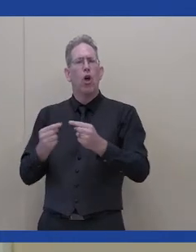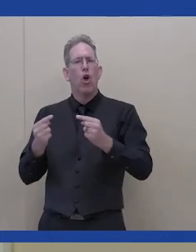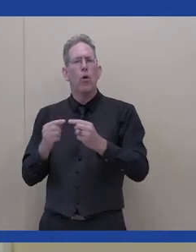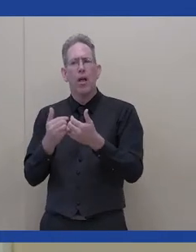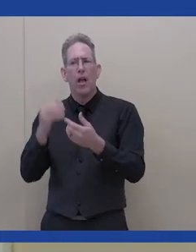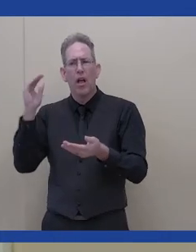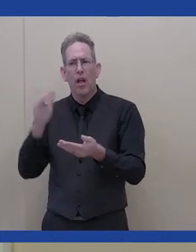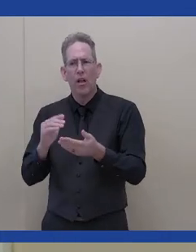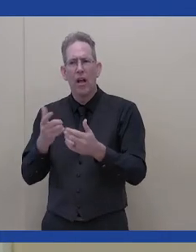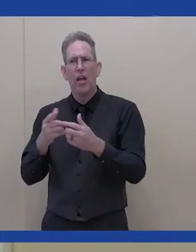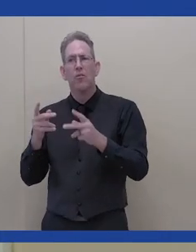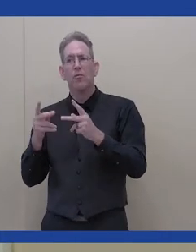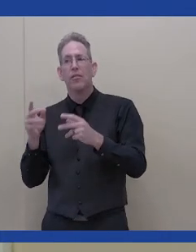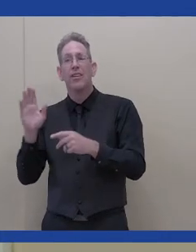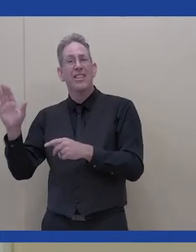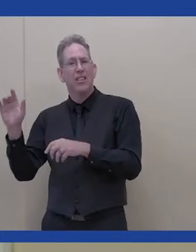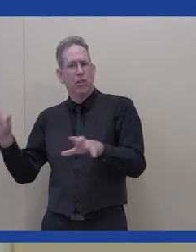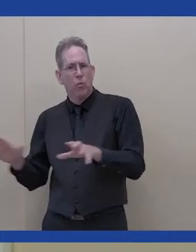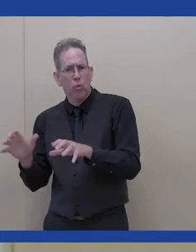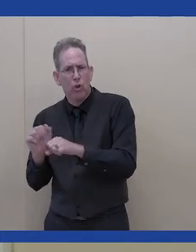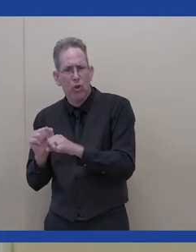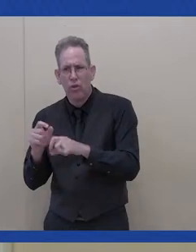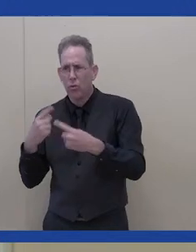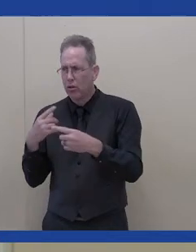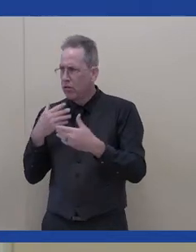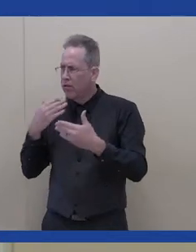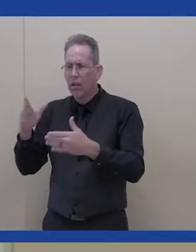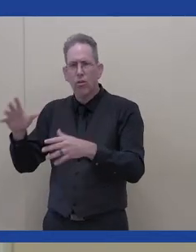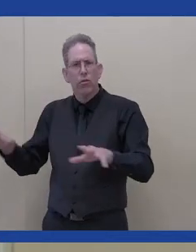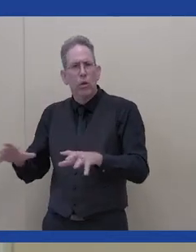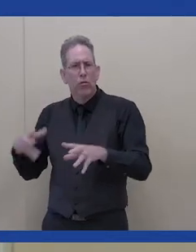critical and life-saving. So thank you, Mayor Weinberger.